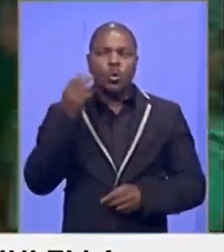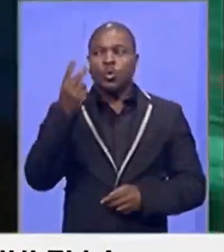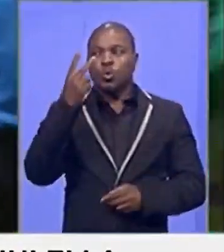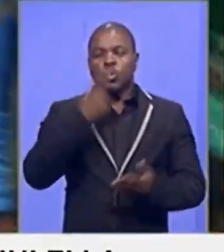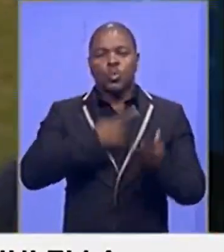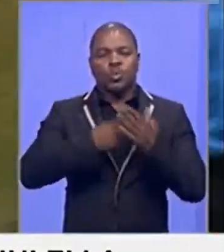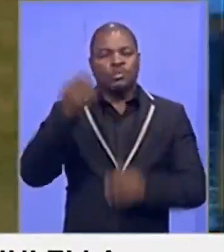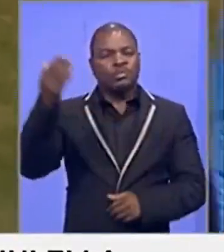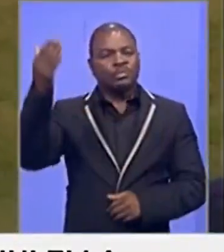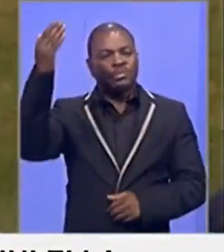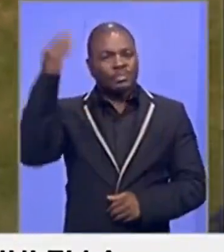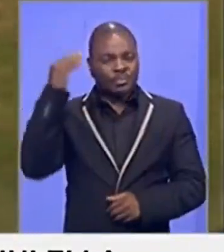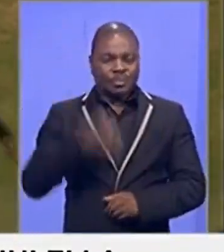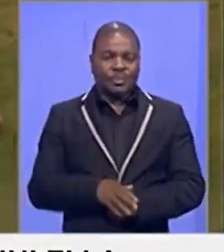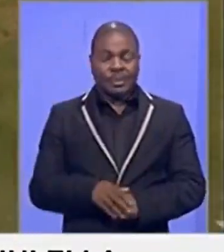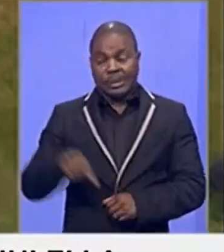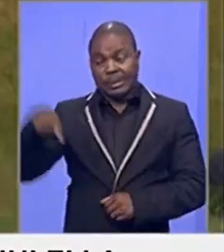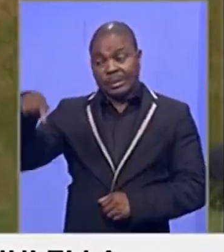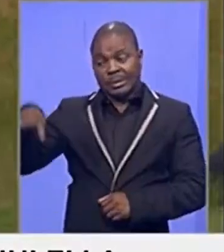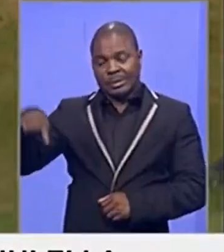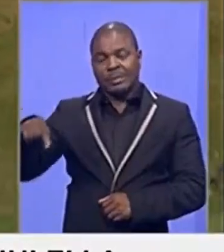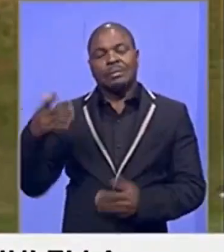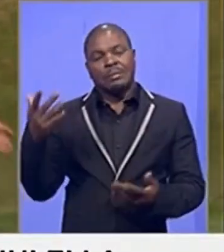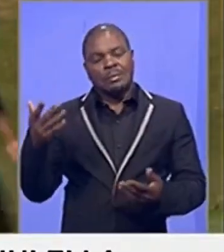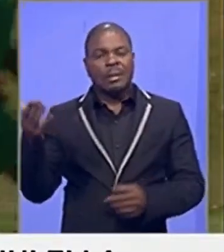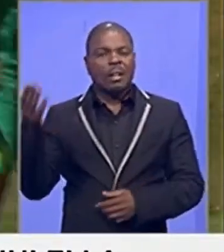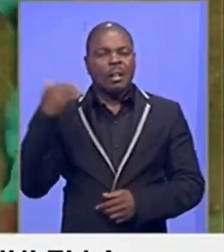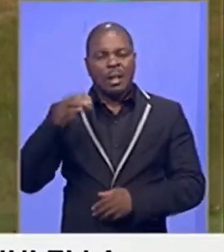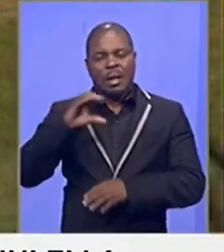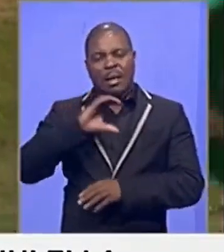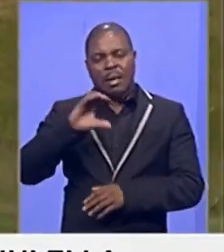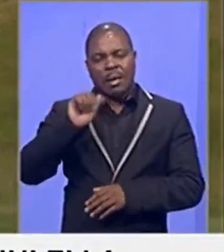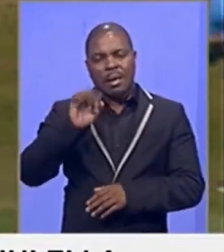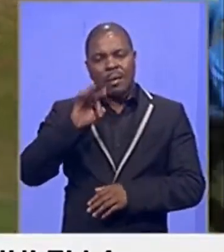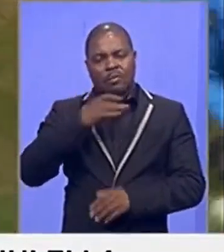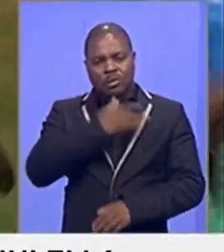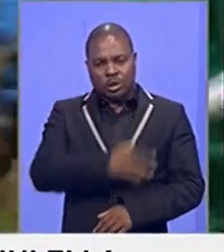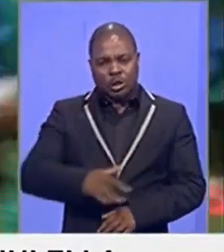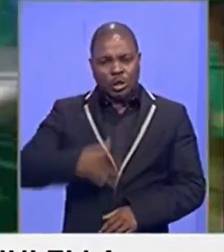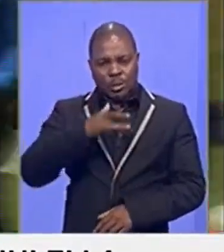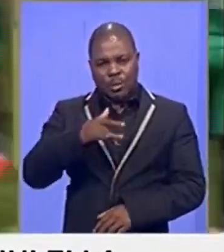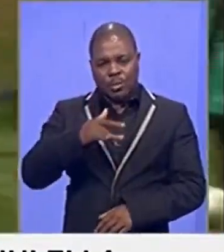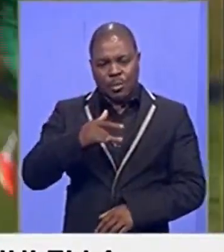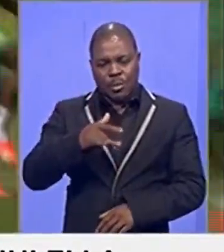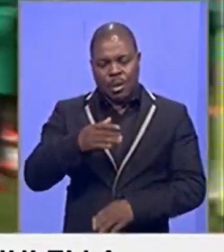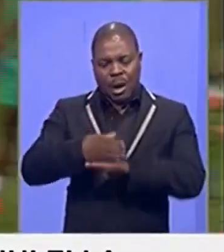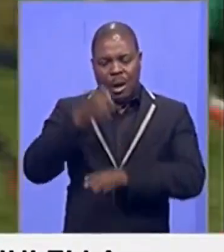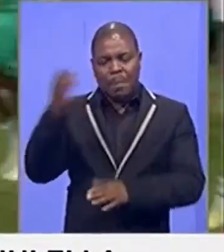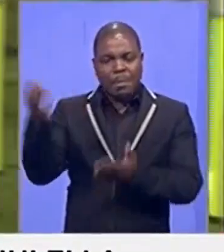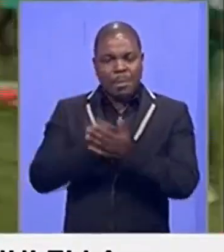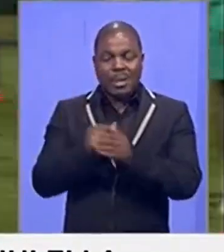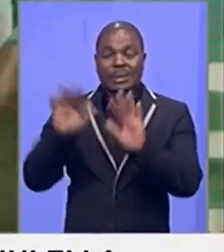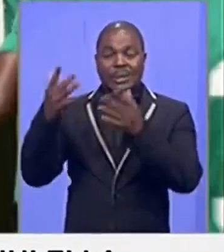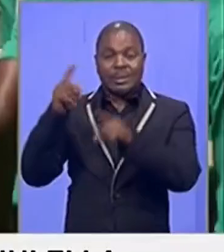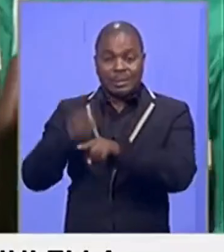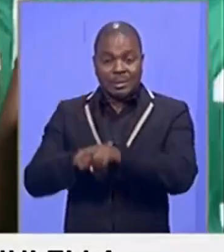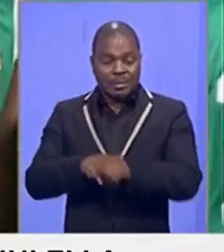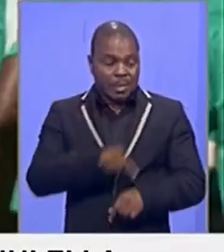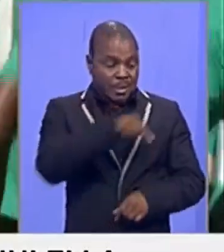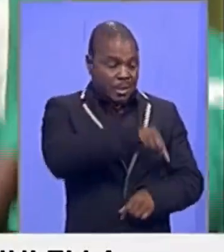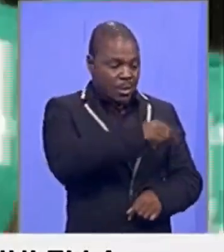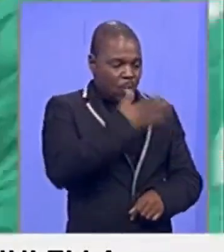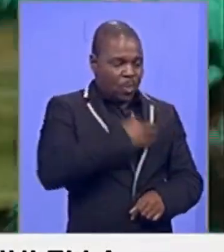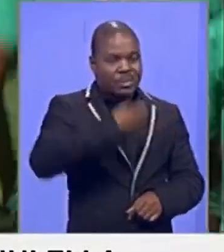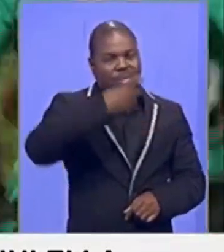tša go feta. Ahly e fentše sebjana sa CAF Champions League makga a 10 mola Sundowns e nyaka sefoka